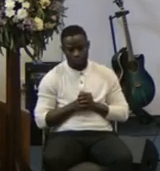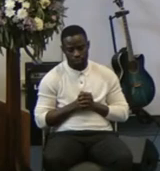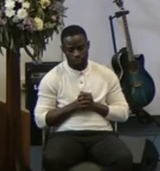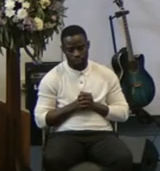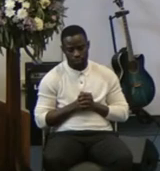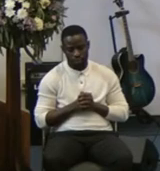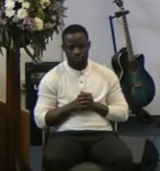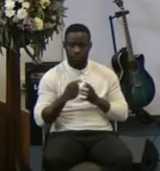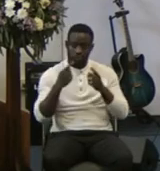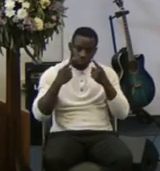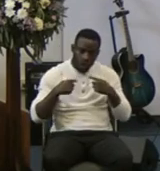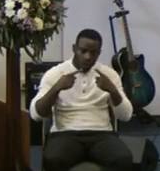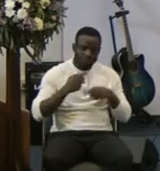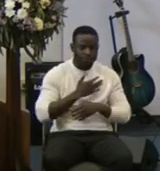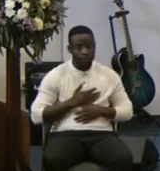weep